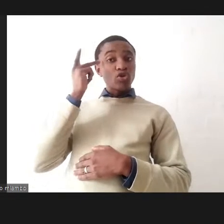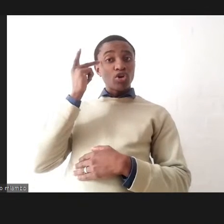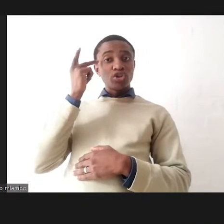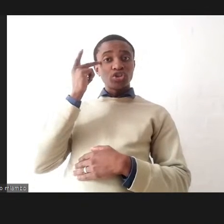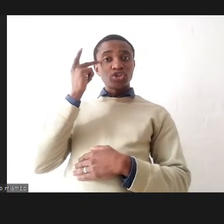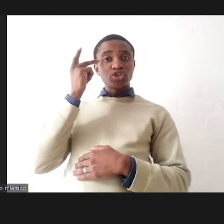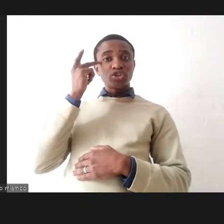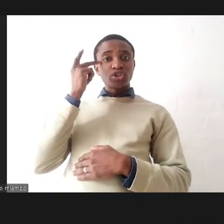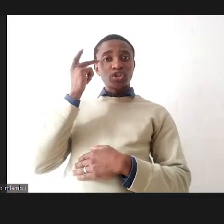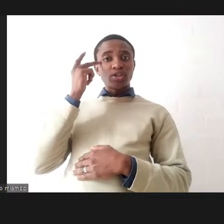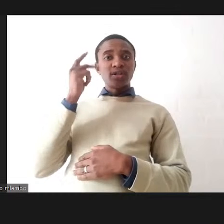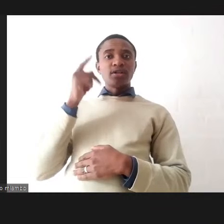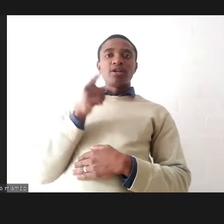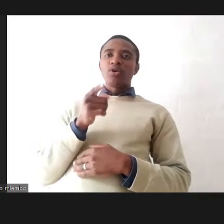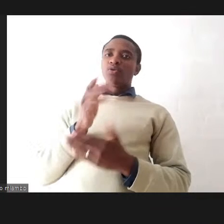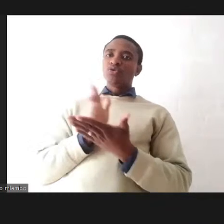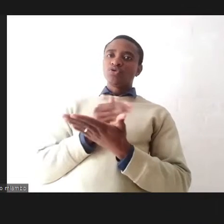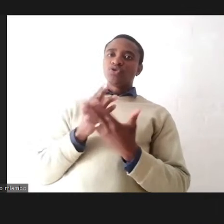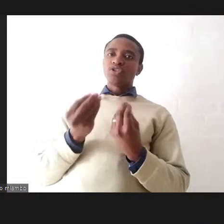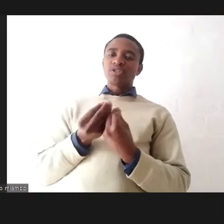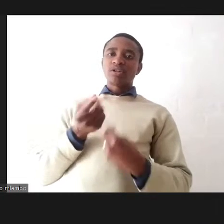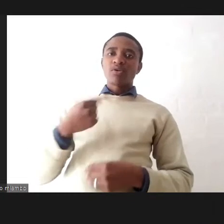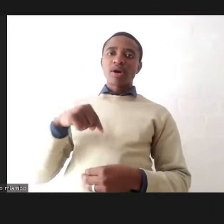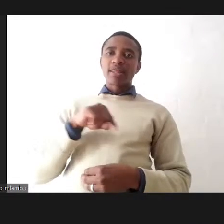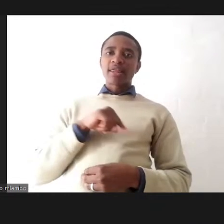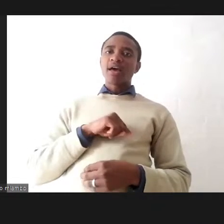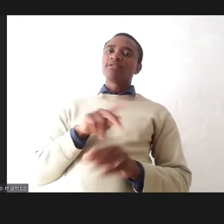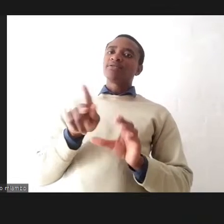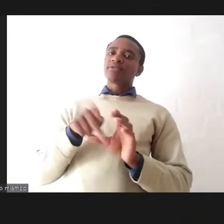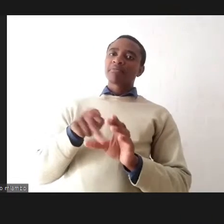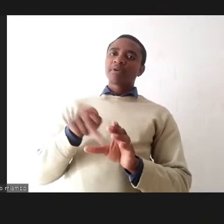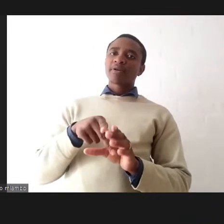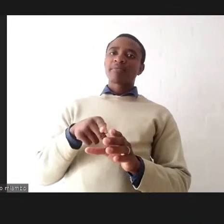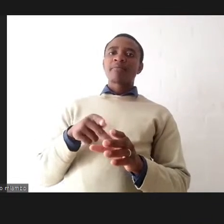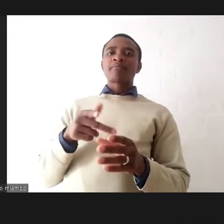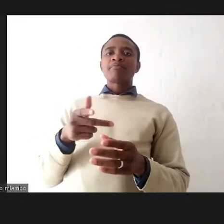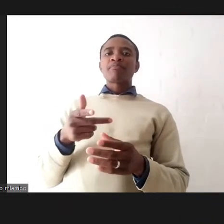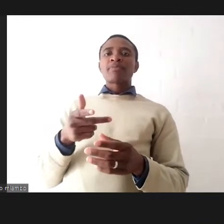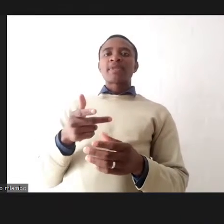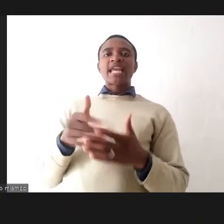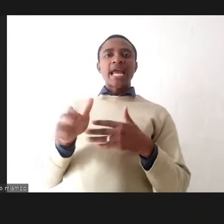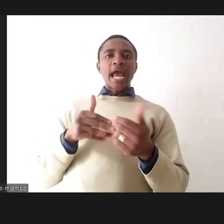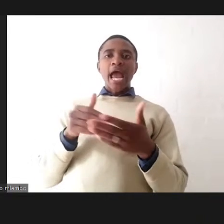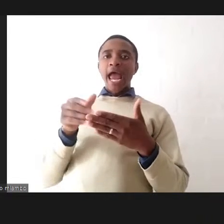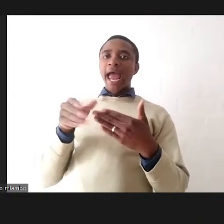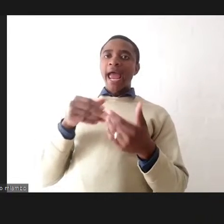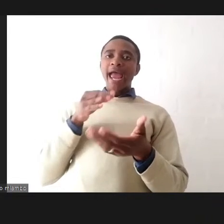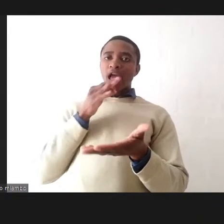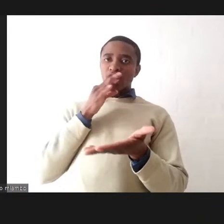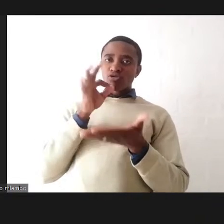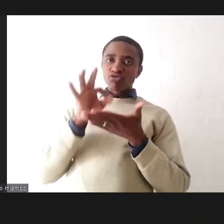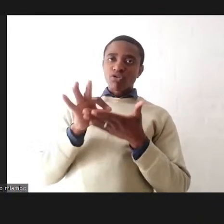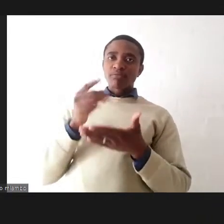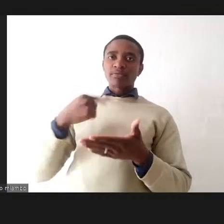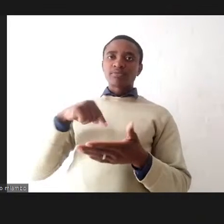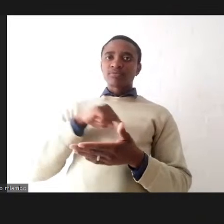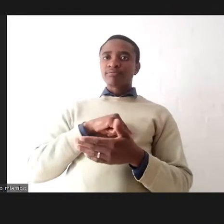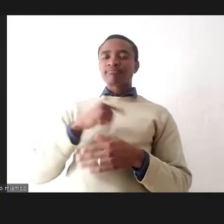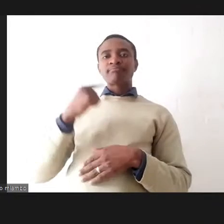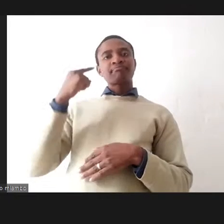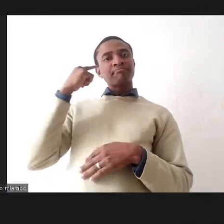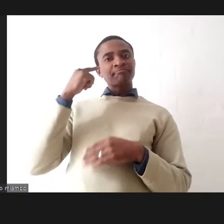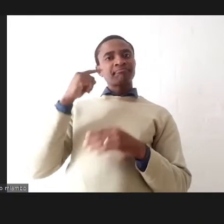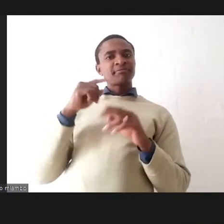knowledge that you were able to share with the participants, so that whatever recommendations we come up with are research